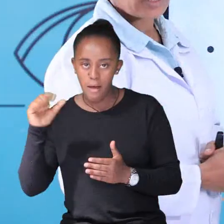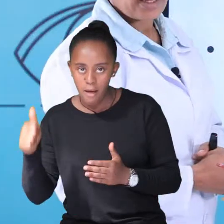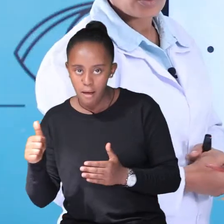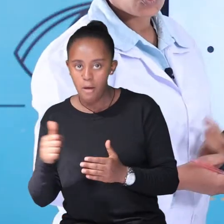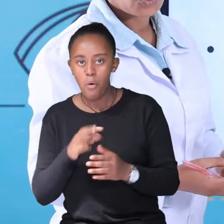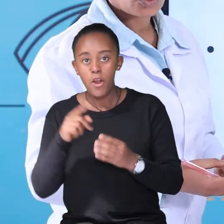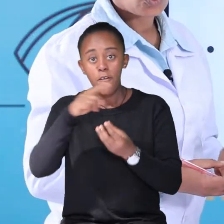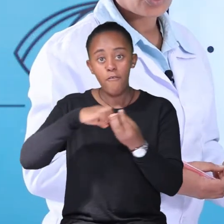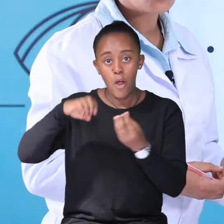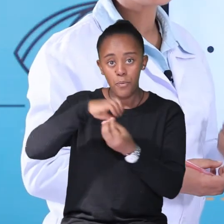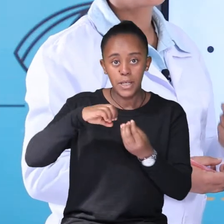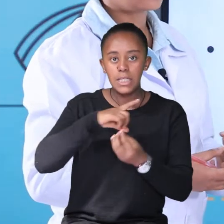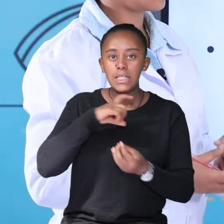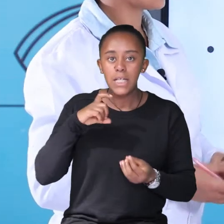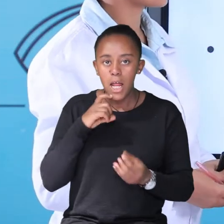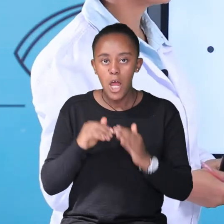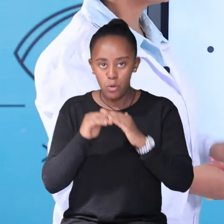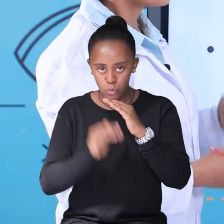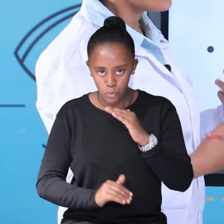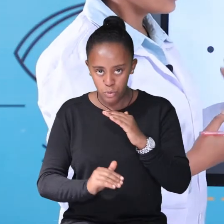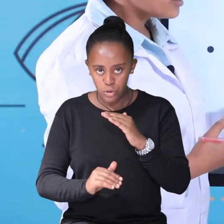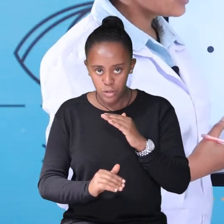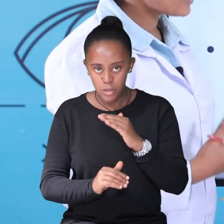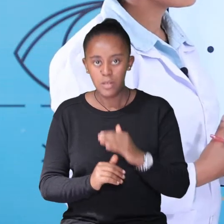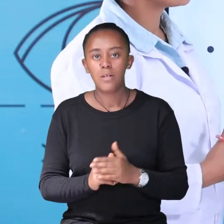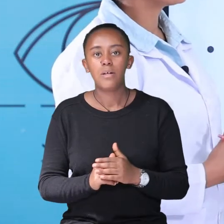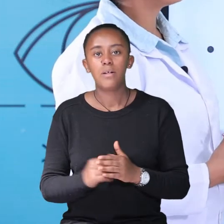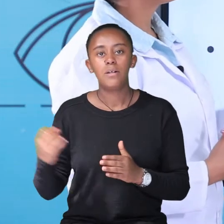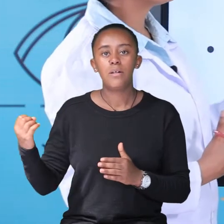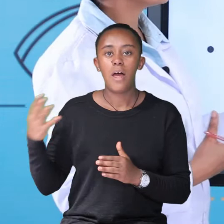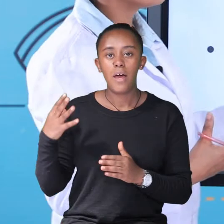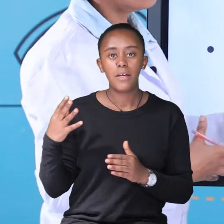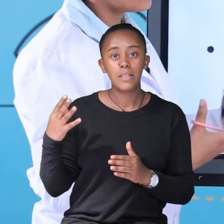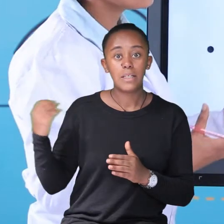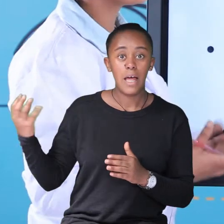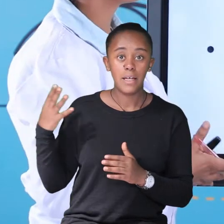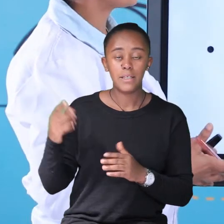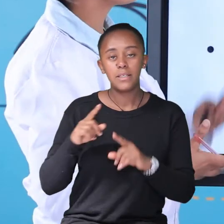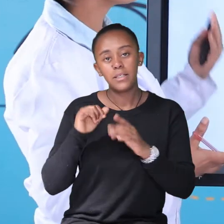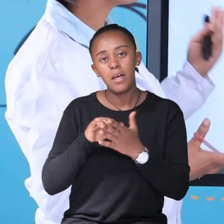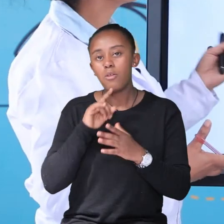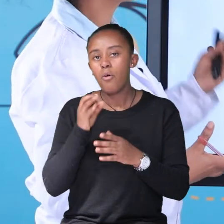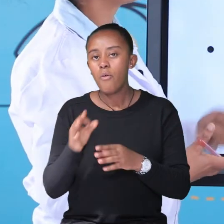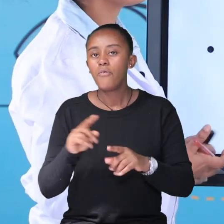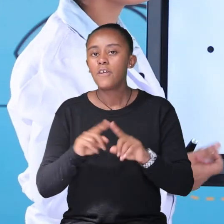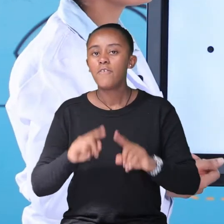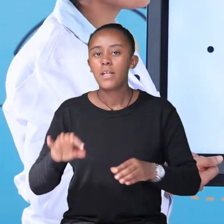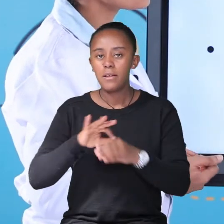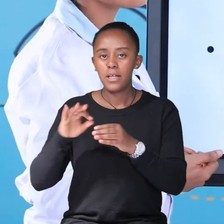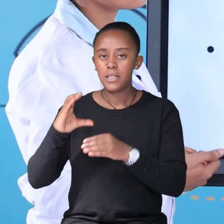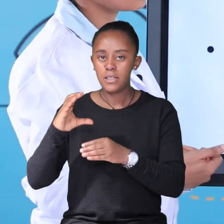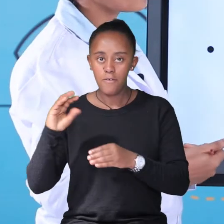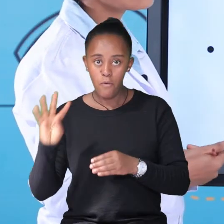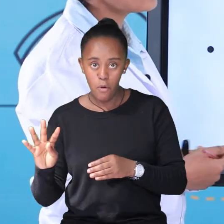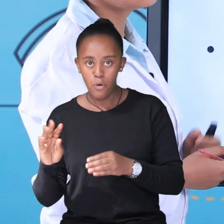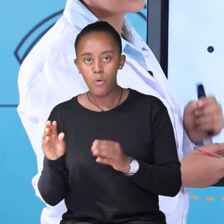is dry, in order to reduce water loss. Like that of different plants, C4 plants close